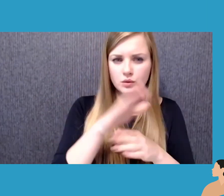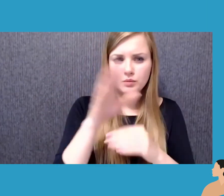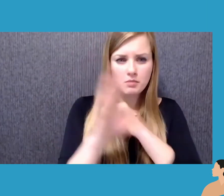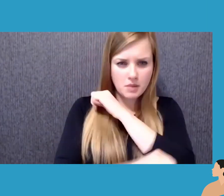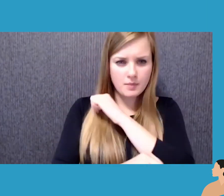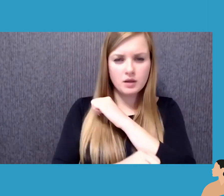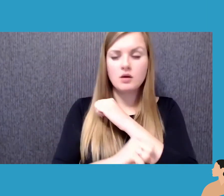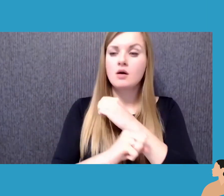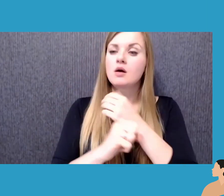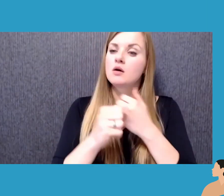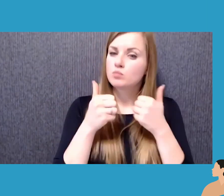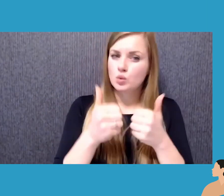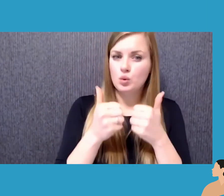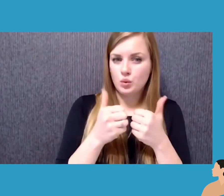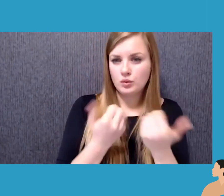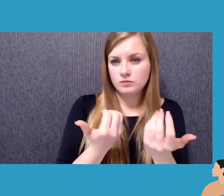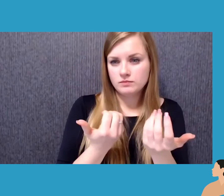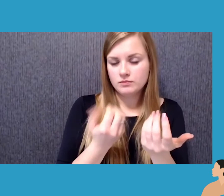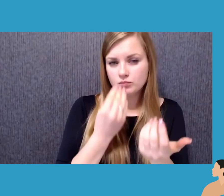Beizaras.